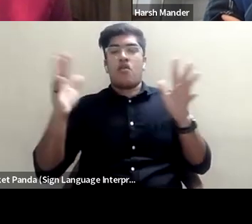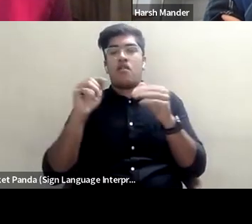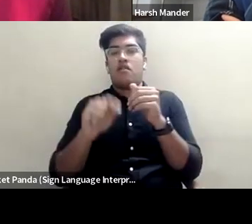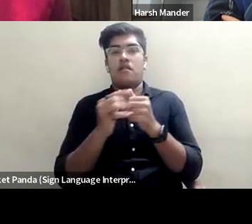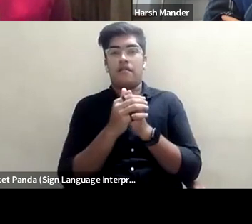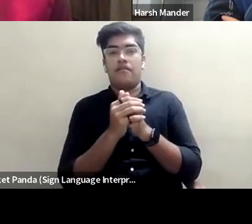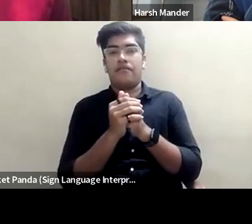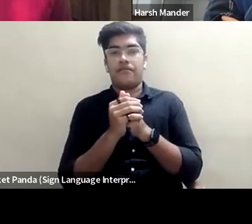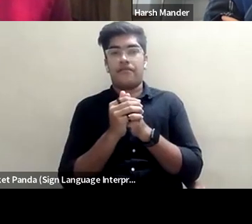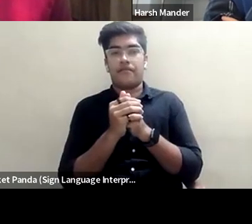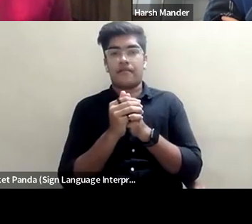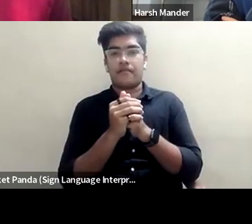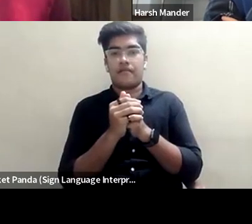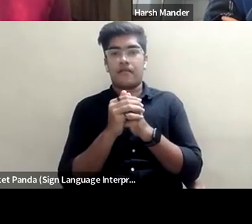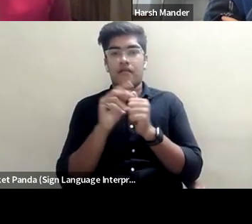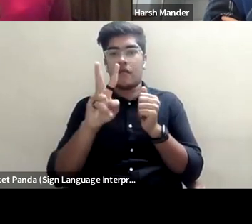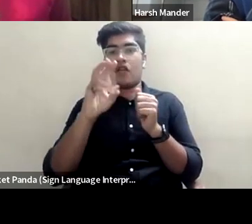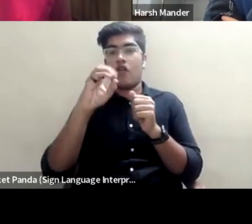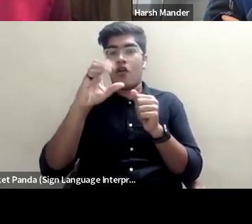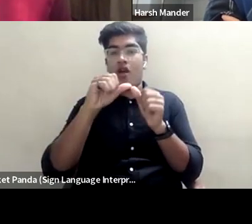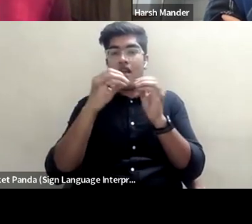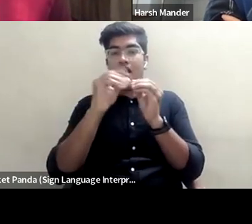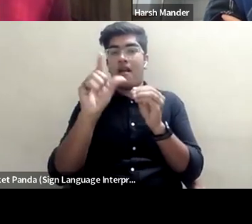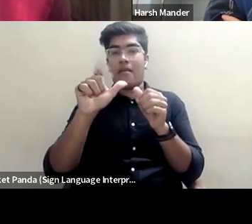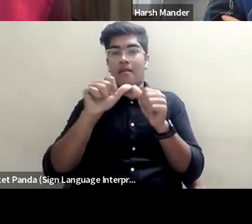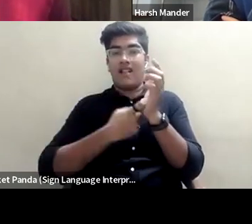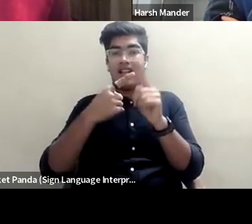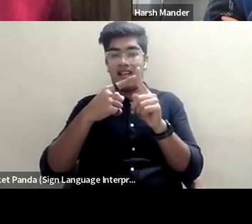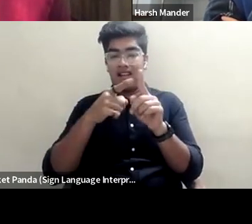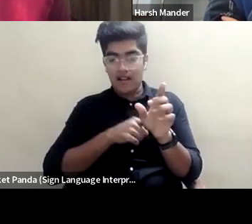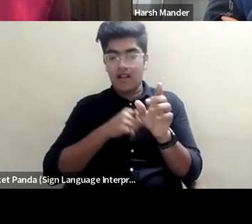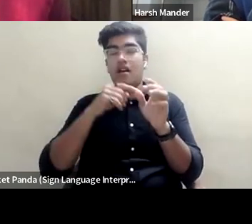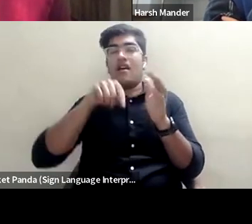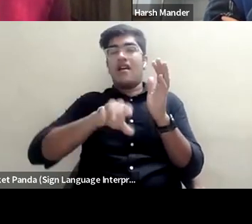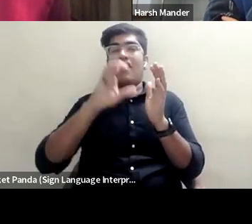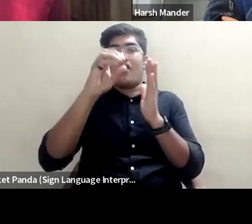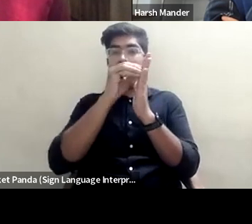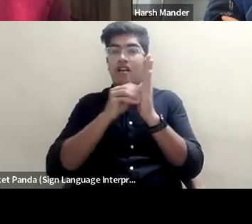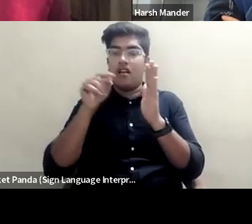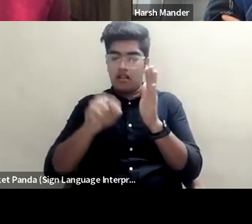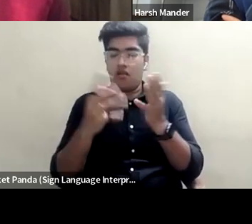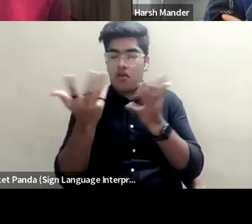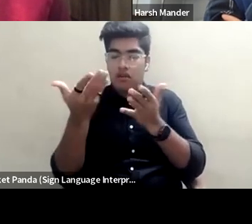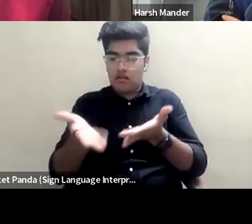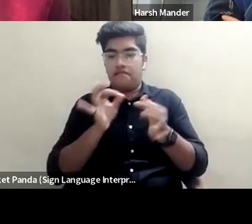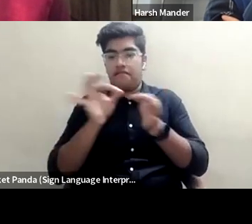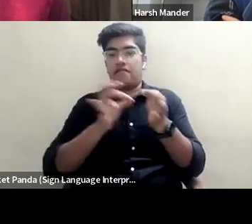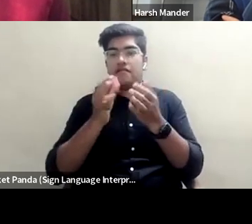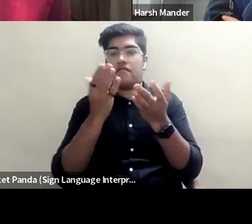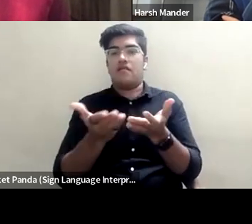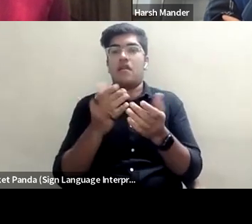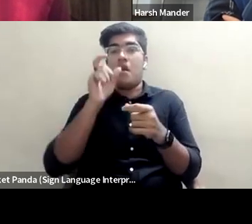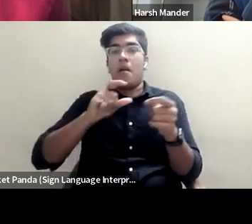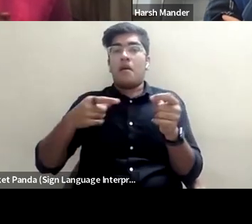the vocabulary of the Constitution is. The other thing is the vocabulary of the Constitution is secular.